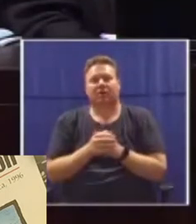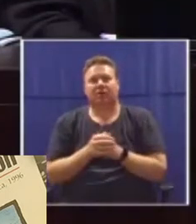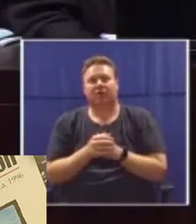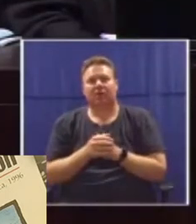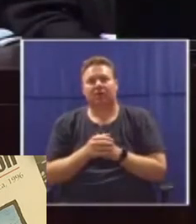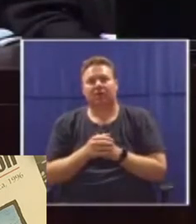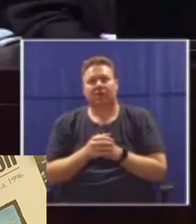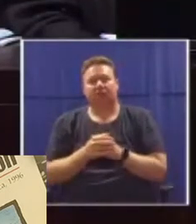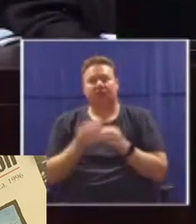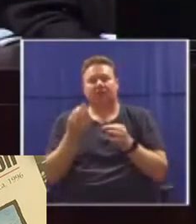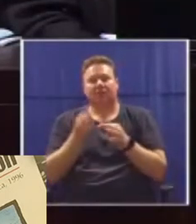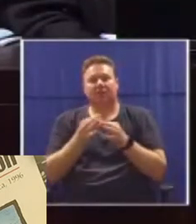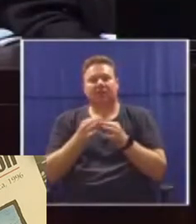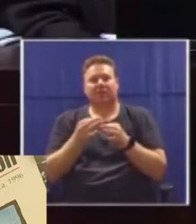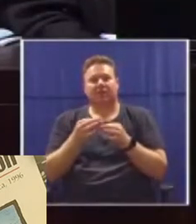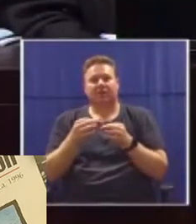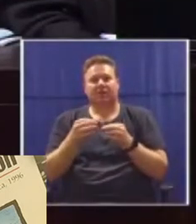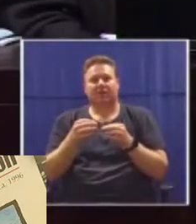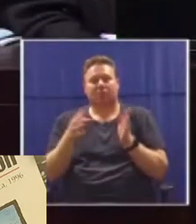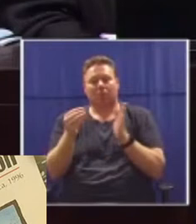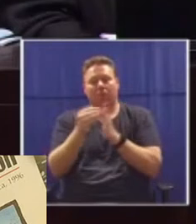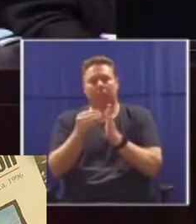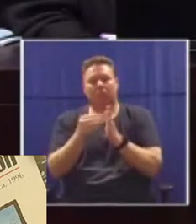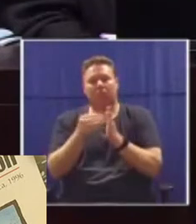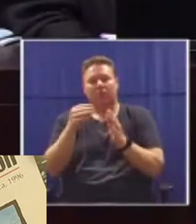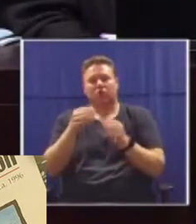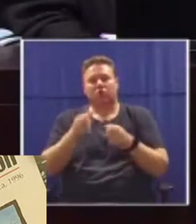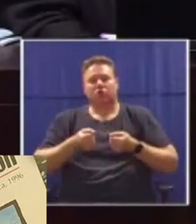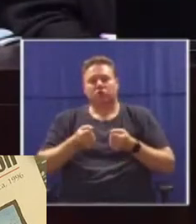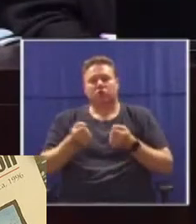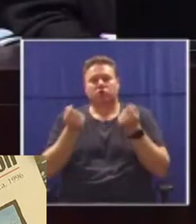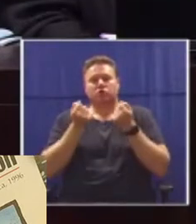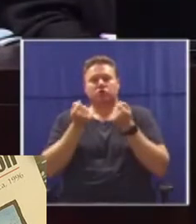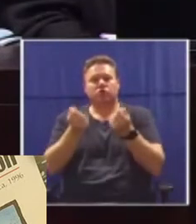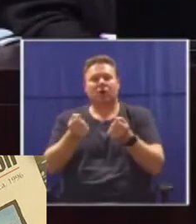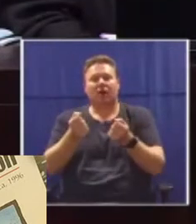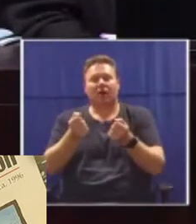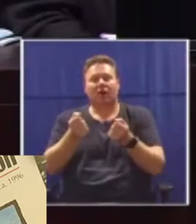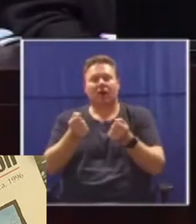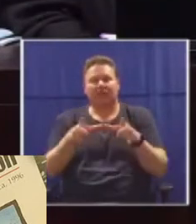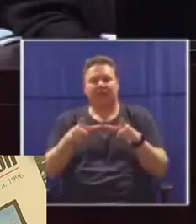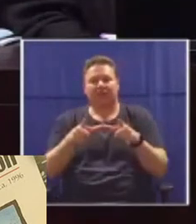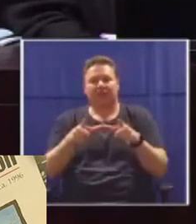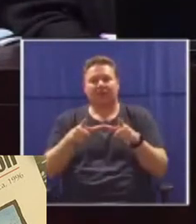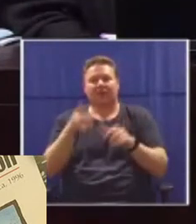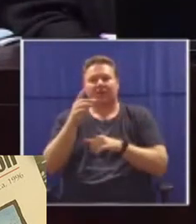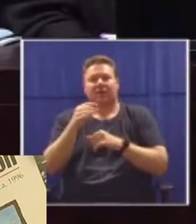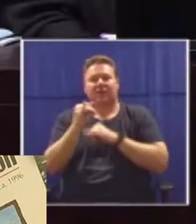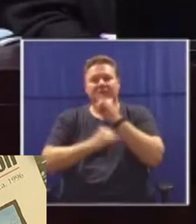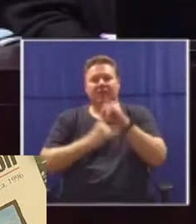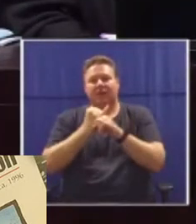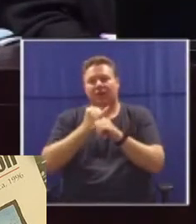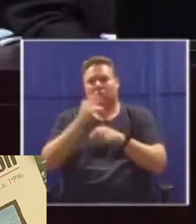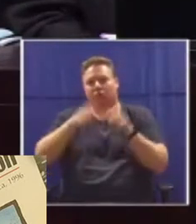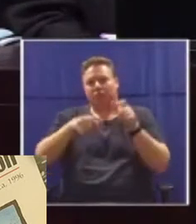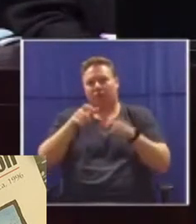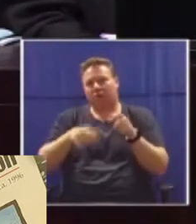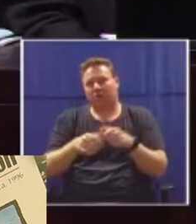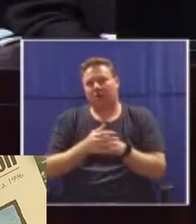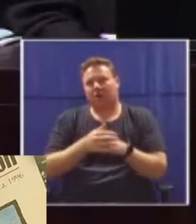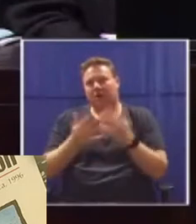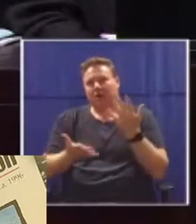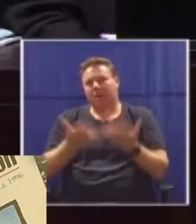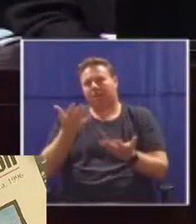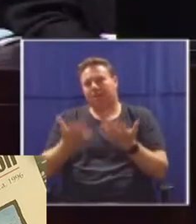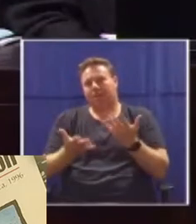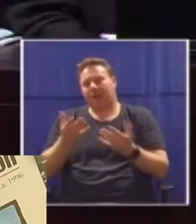comes to the issuing of driver's licenses and the number of foreign nationals who might